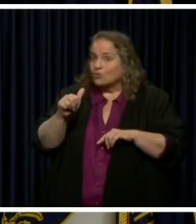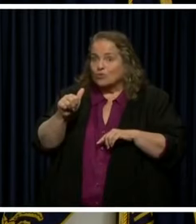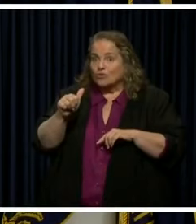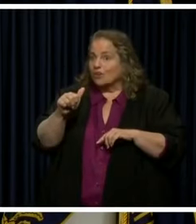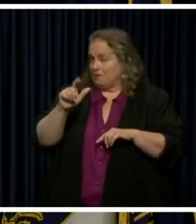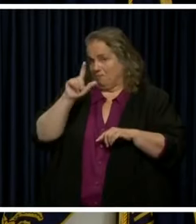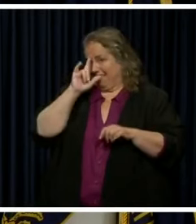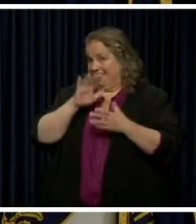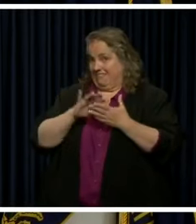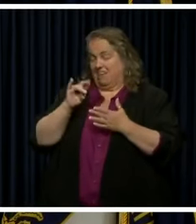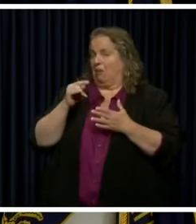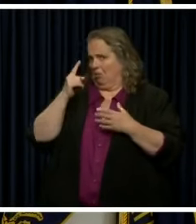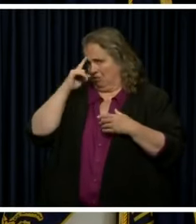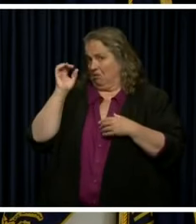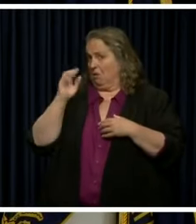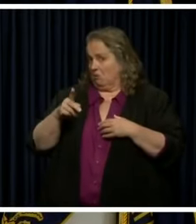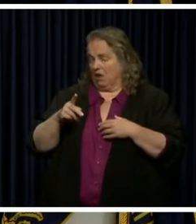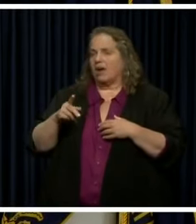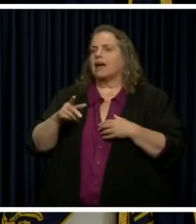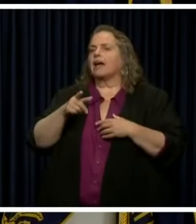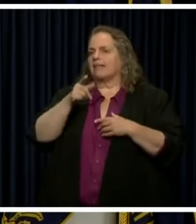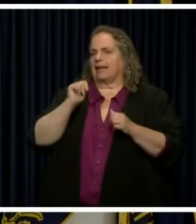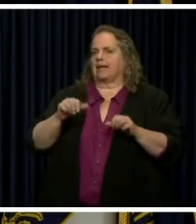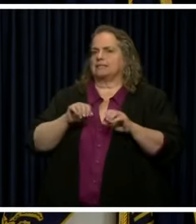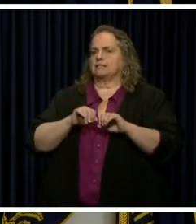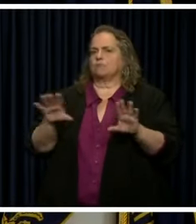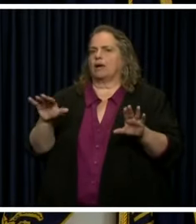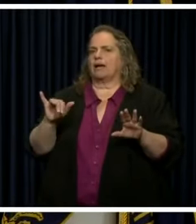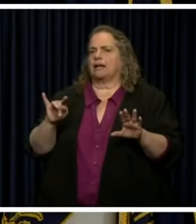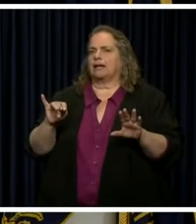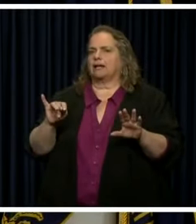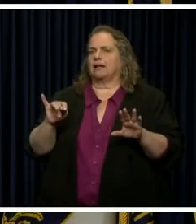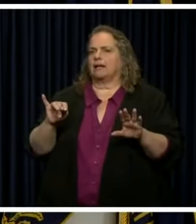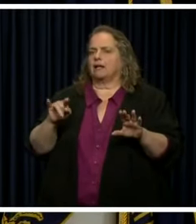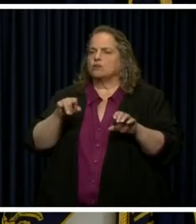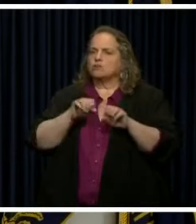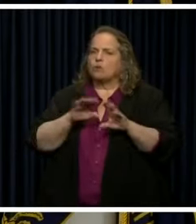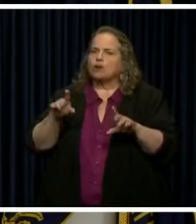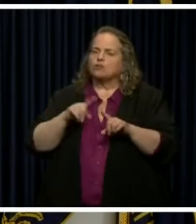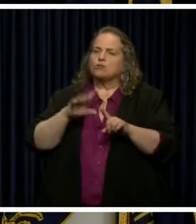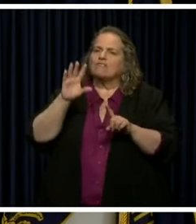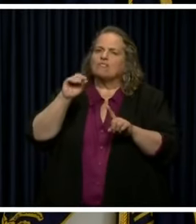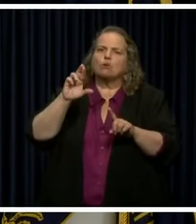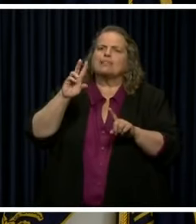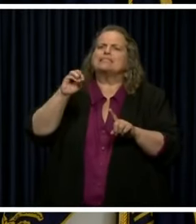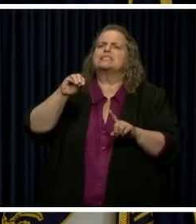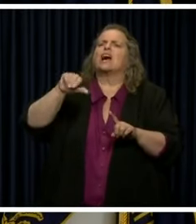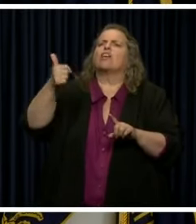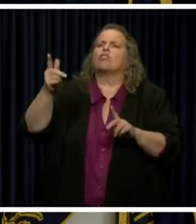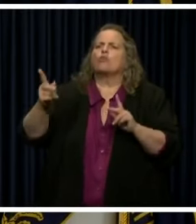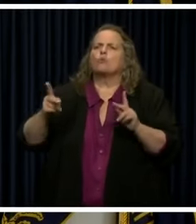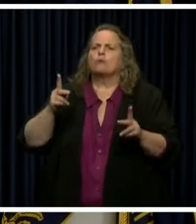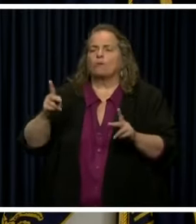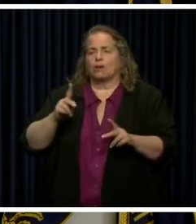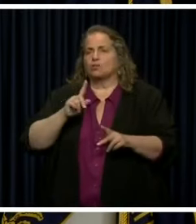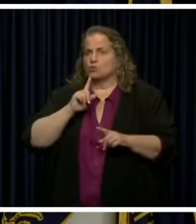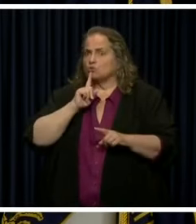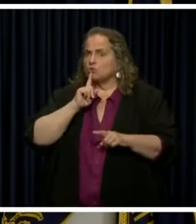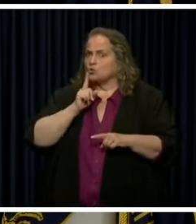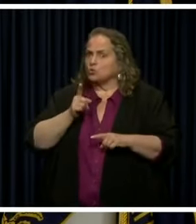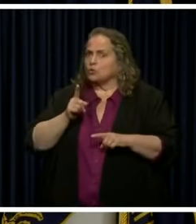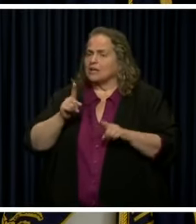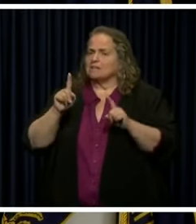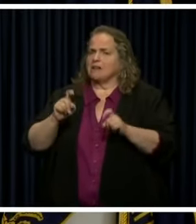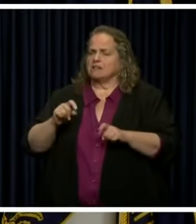on board, because that one individual can spread it, you know, to 50 or 60 others. And that's why this is truly a test of our